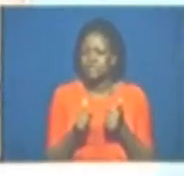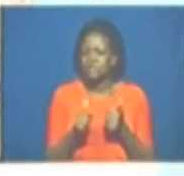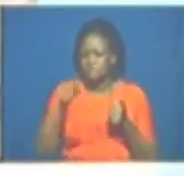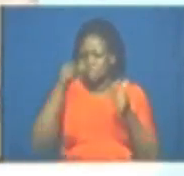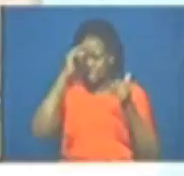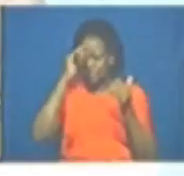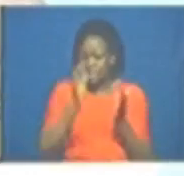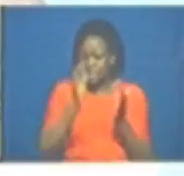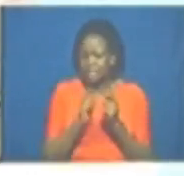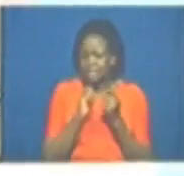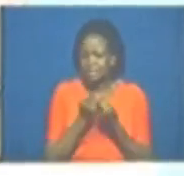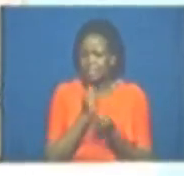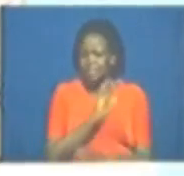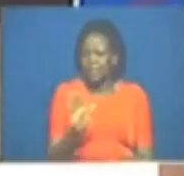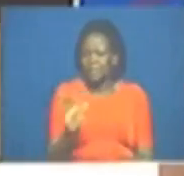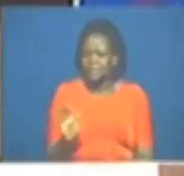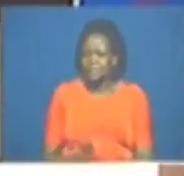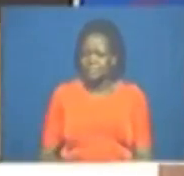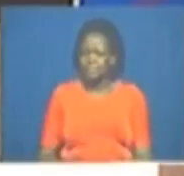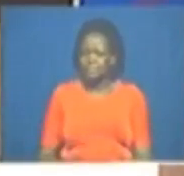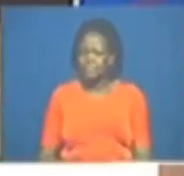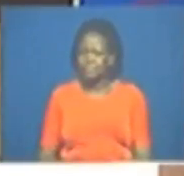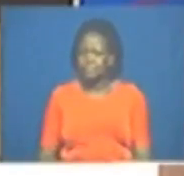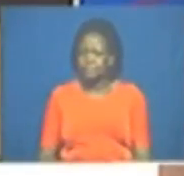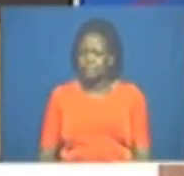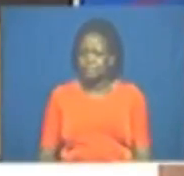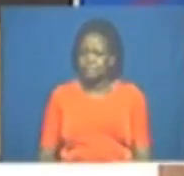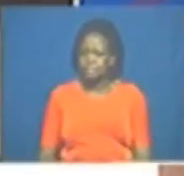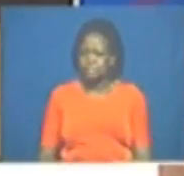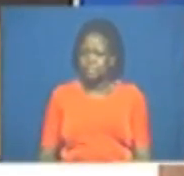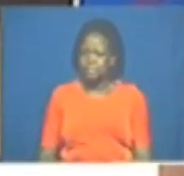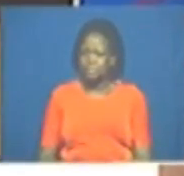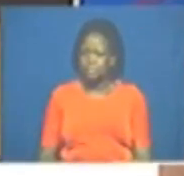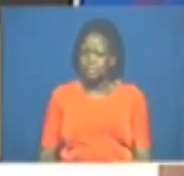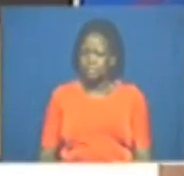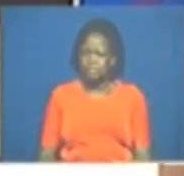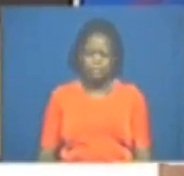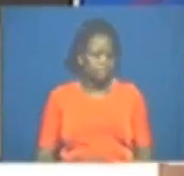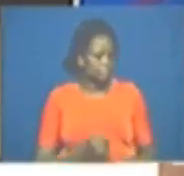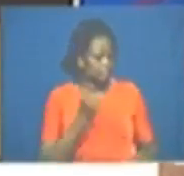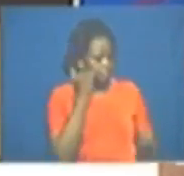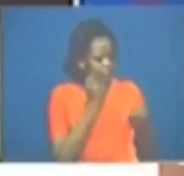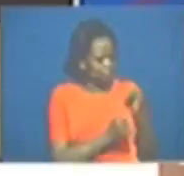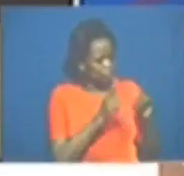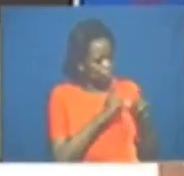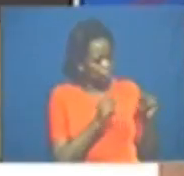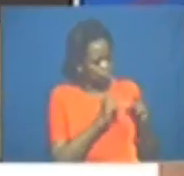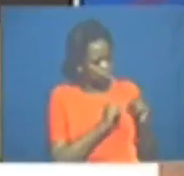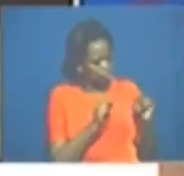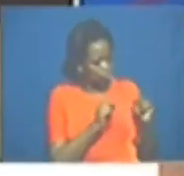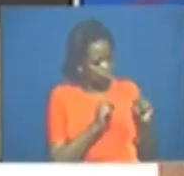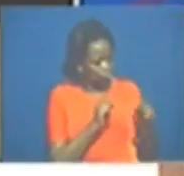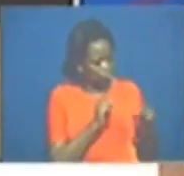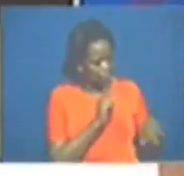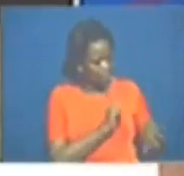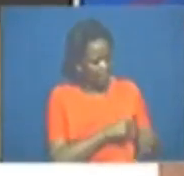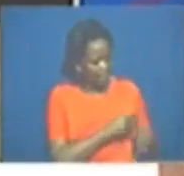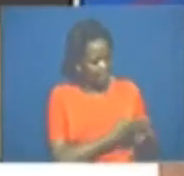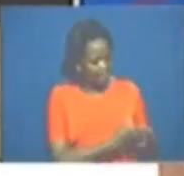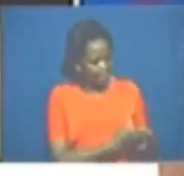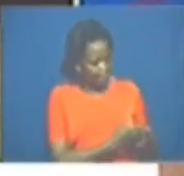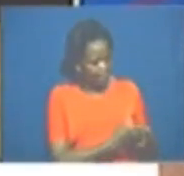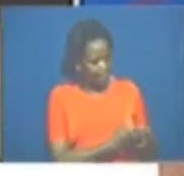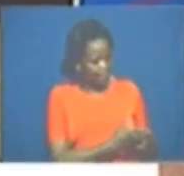his team. All right, then. And of course, maybe in your final words, because now, in the interest of time, barely in one